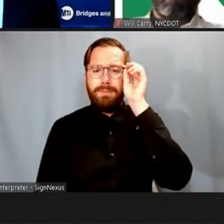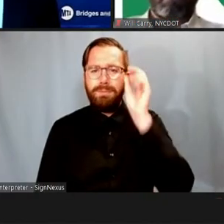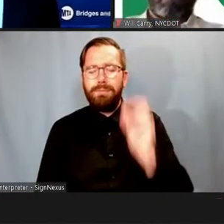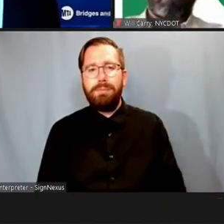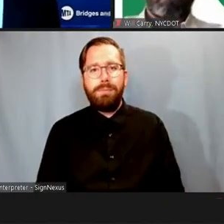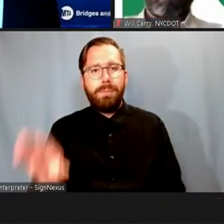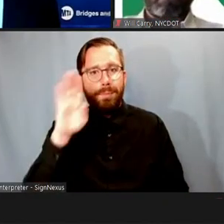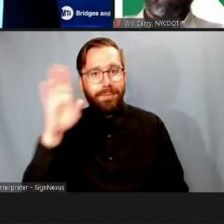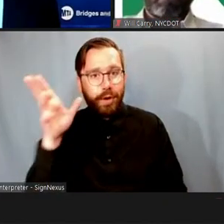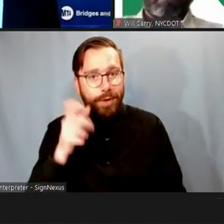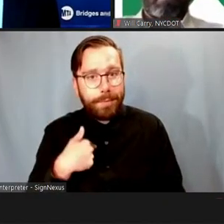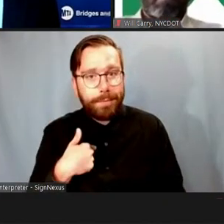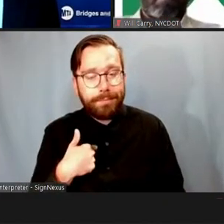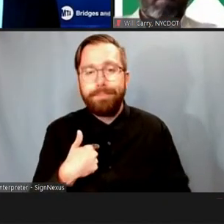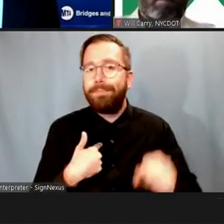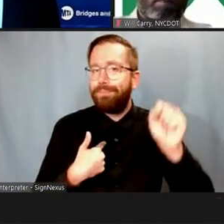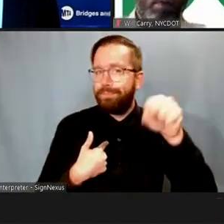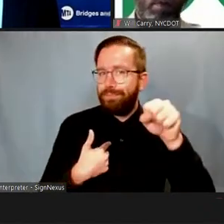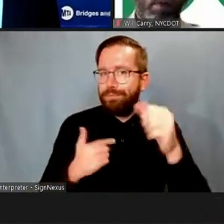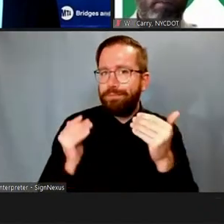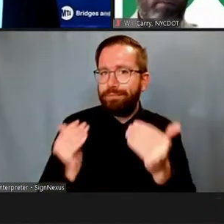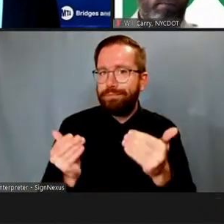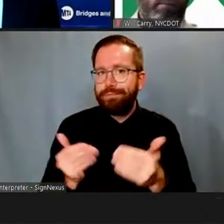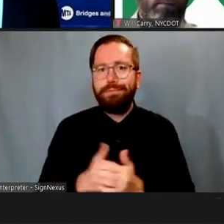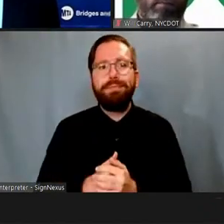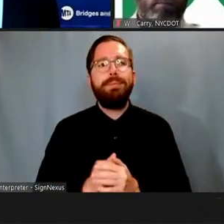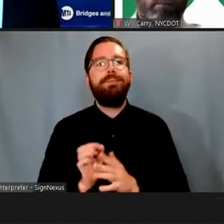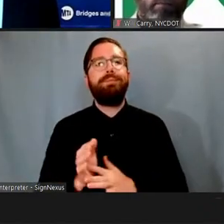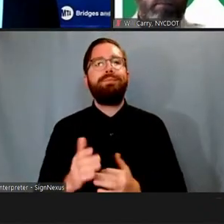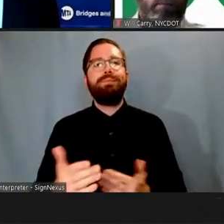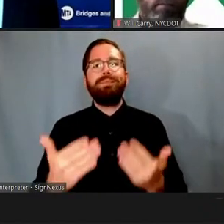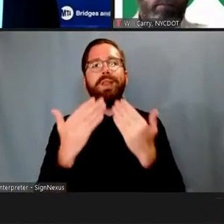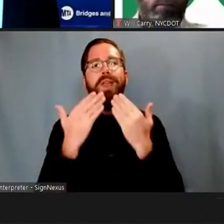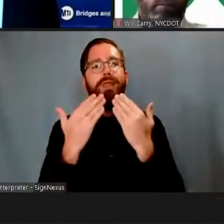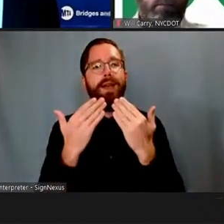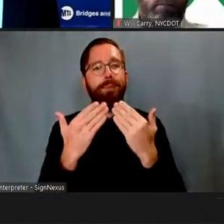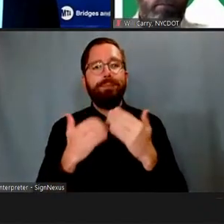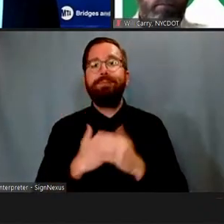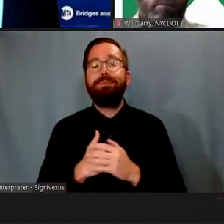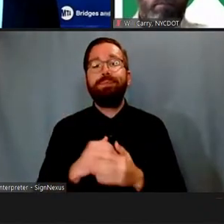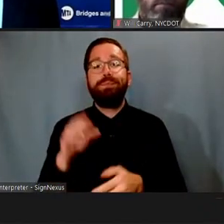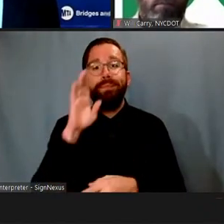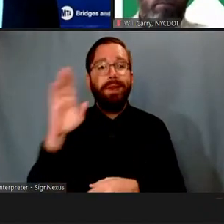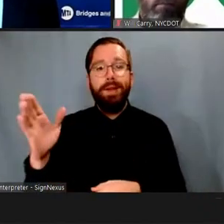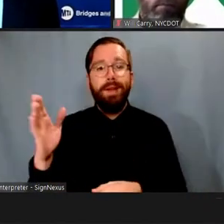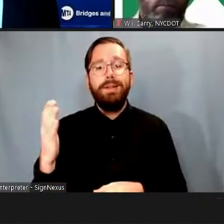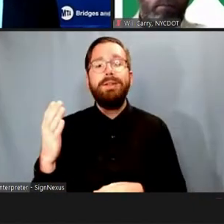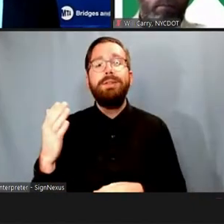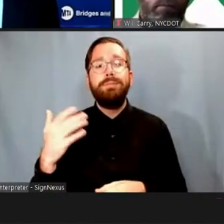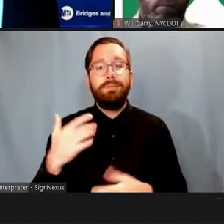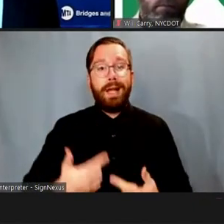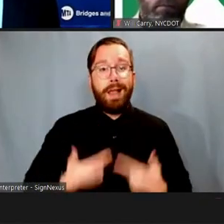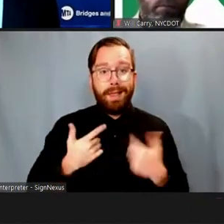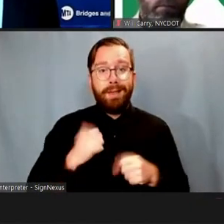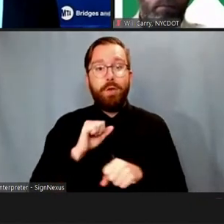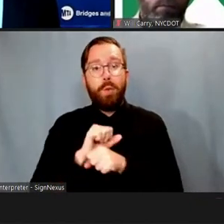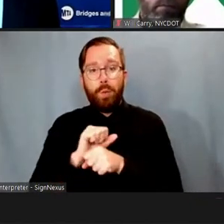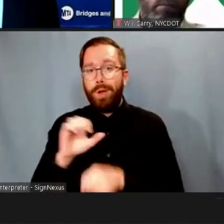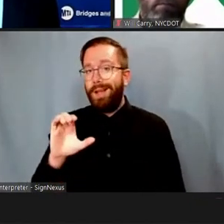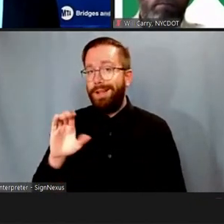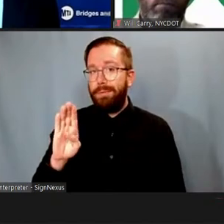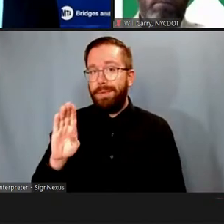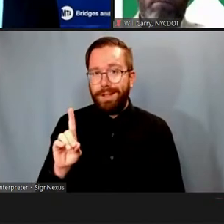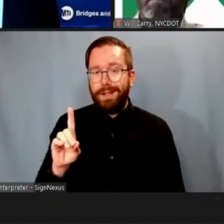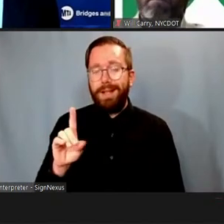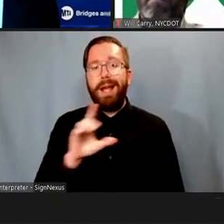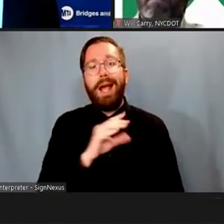hi can you hear me yes please proceed thank you hi i both live and work in the cbd and i'm against congestion